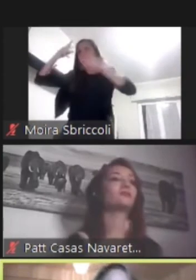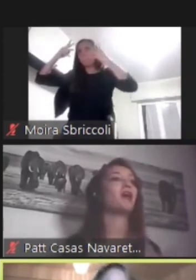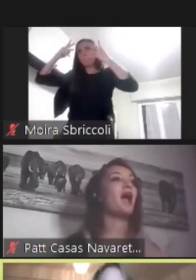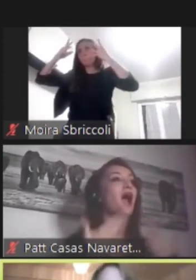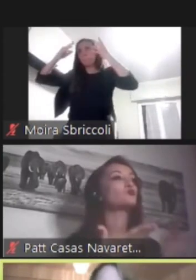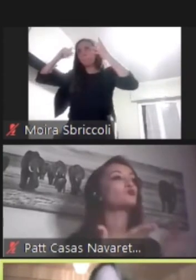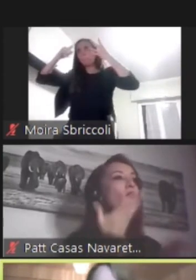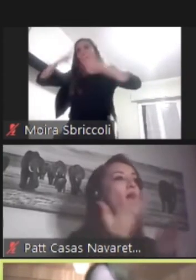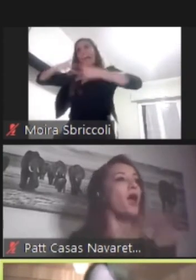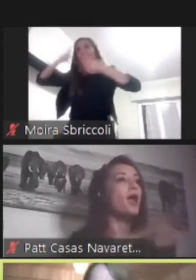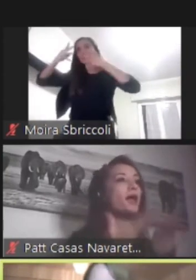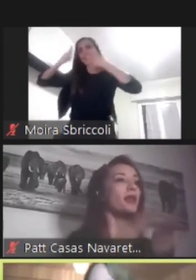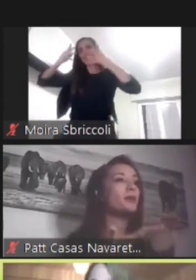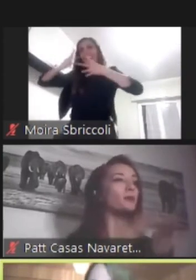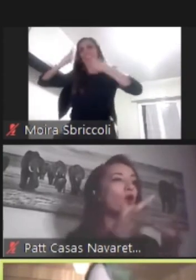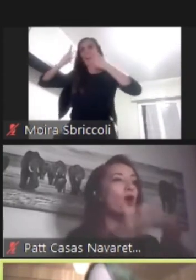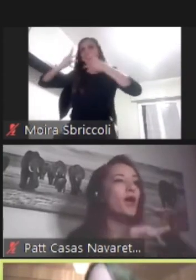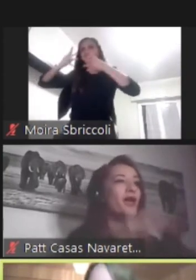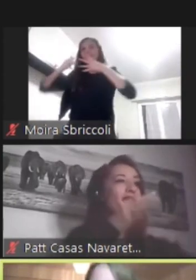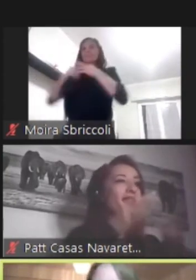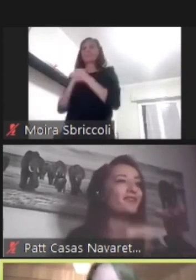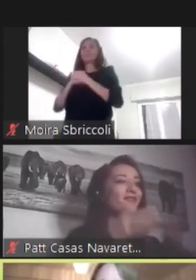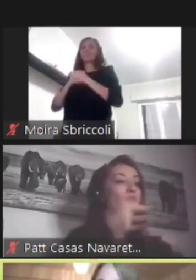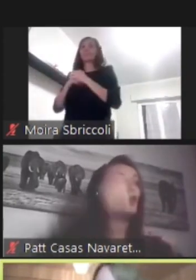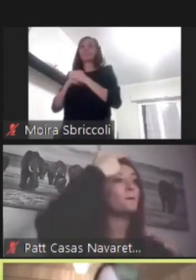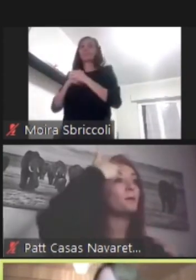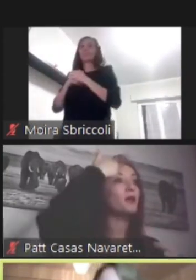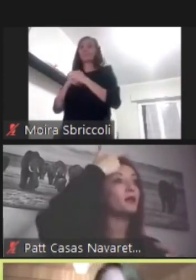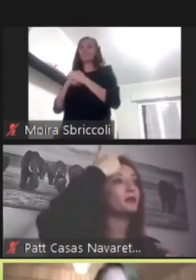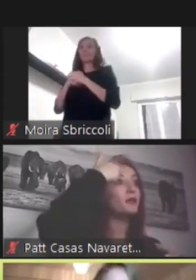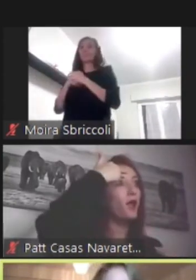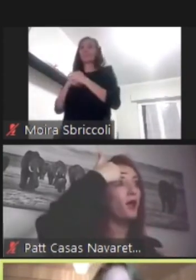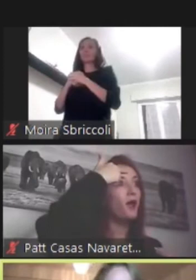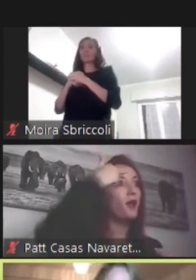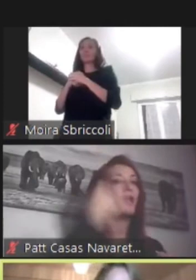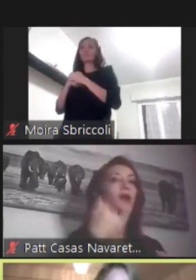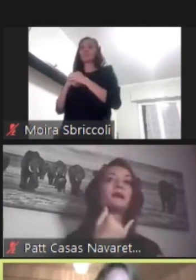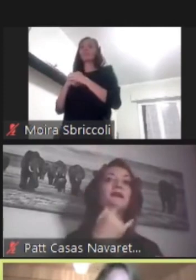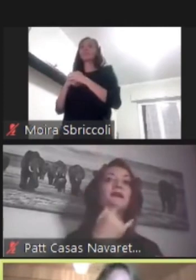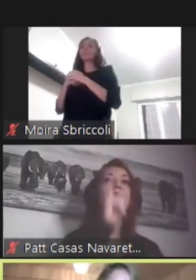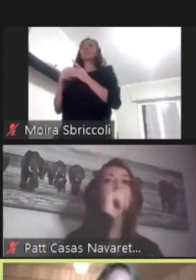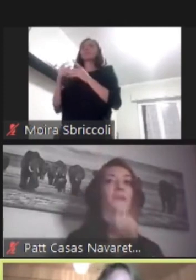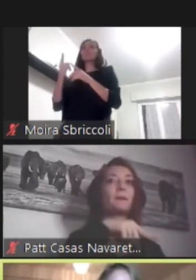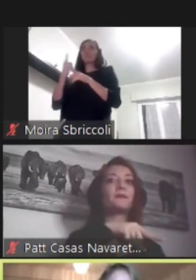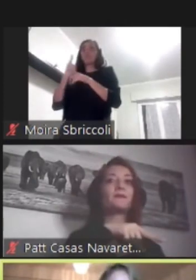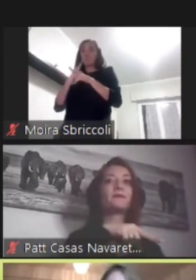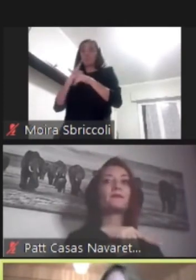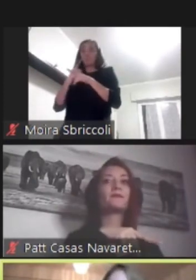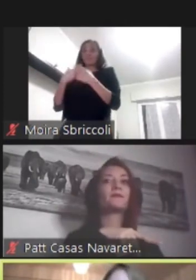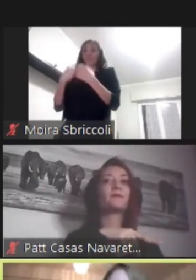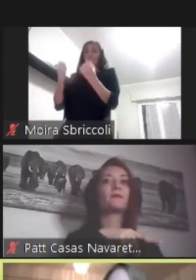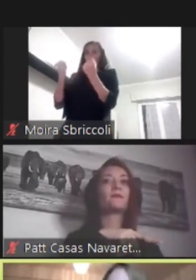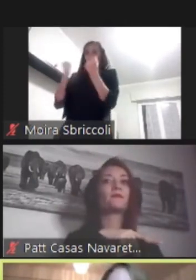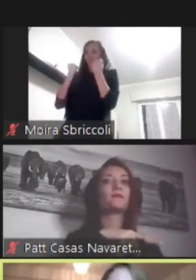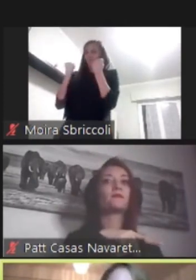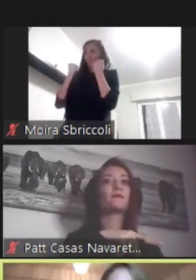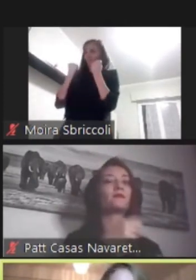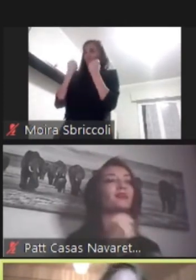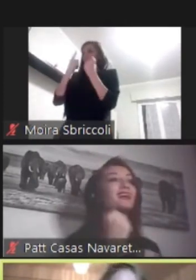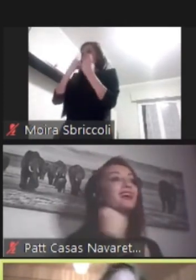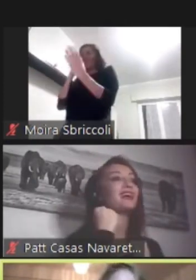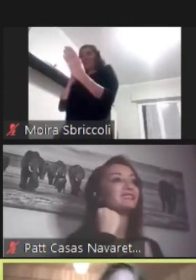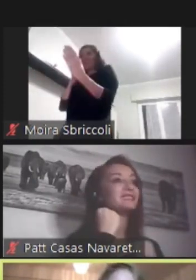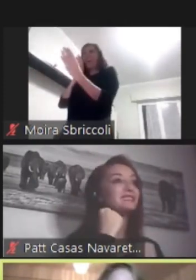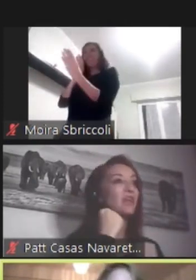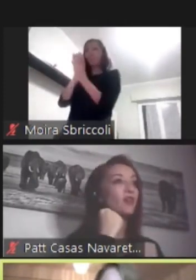this resilience to dealing with stresses in our lives. Because the effects